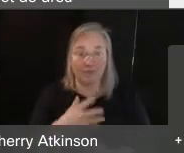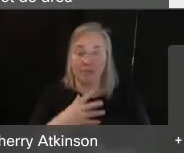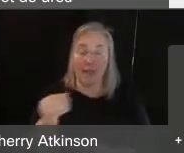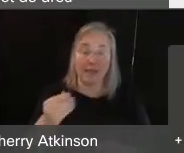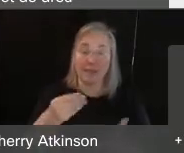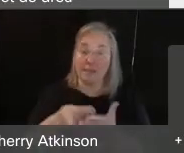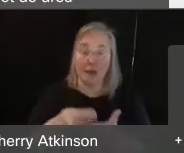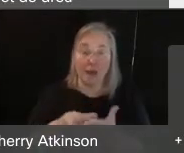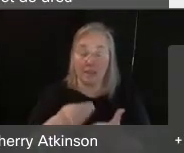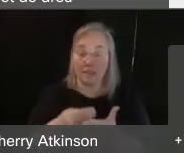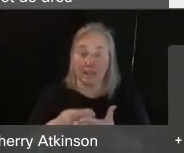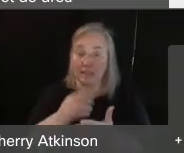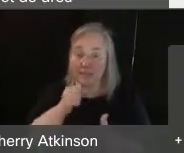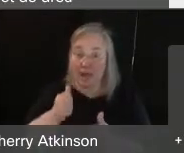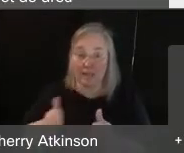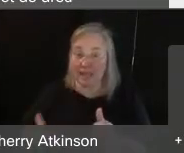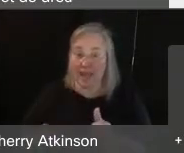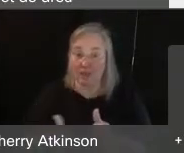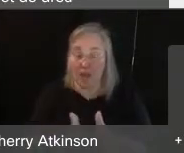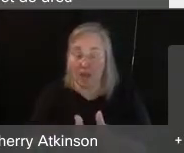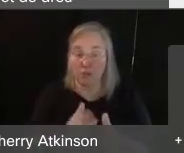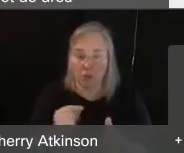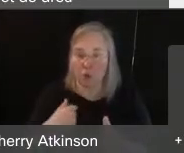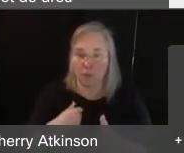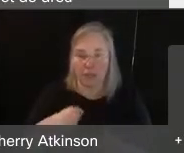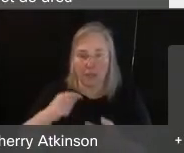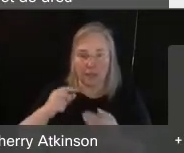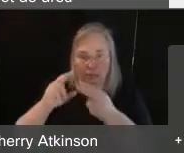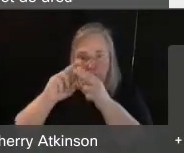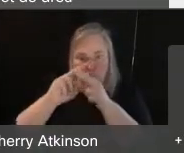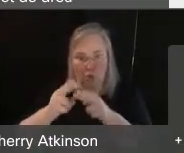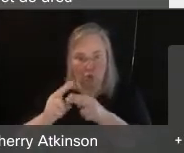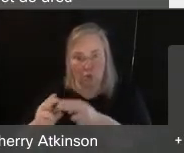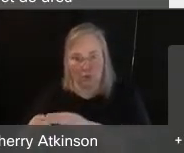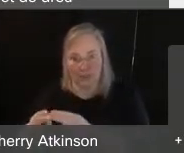is not catching up. So we keep reducing spending really by